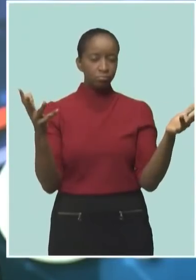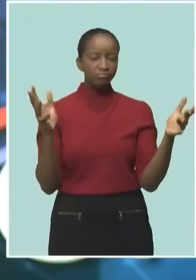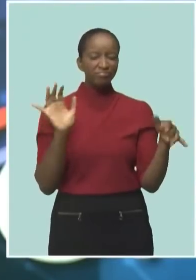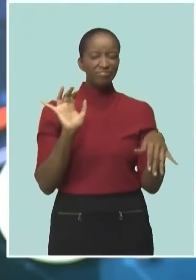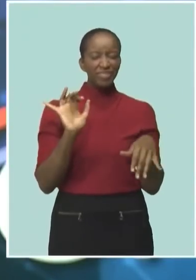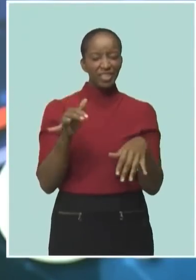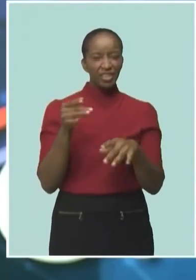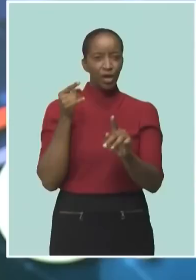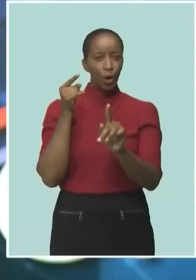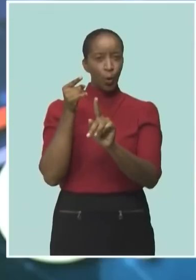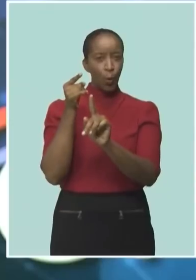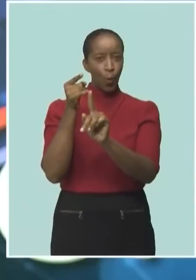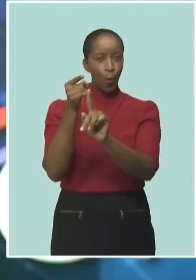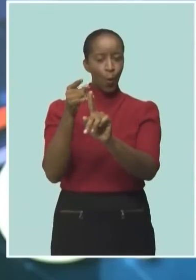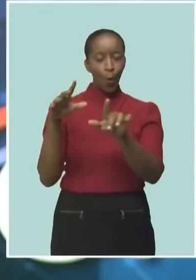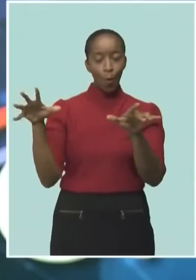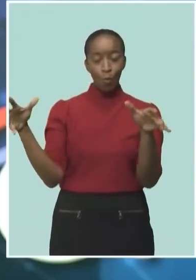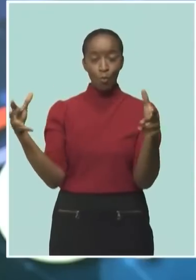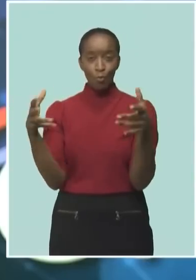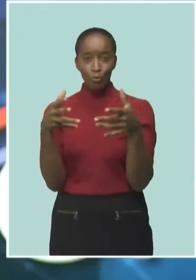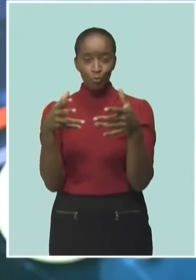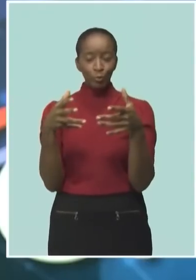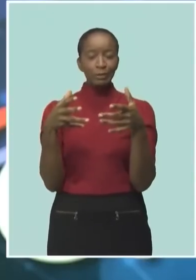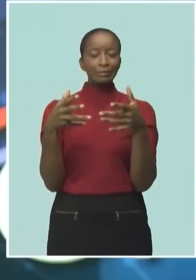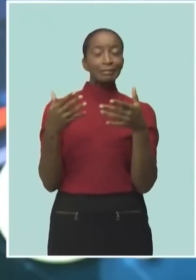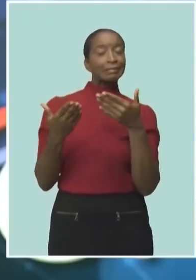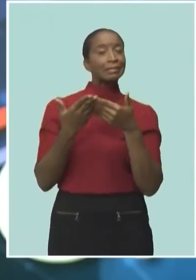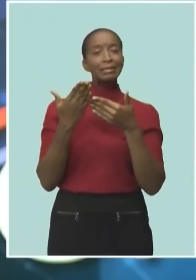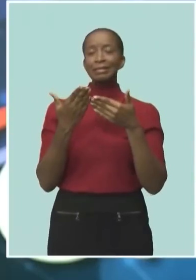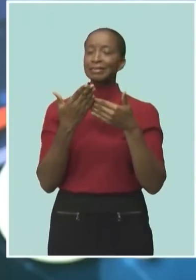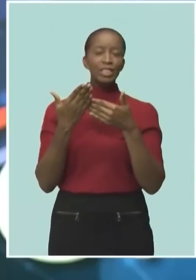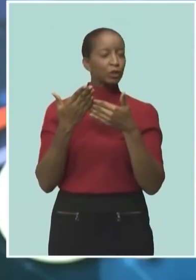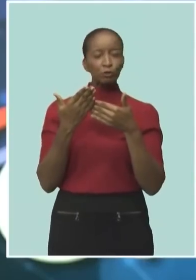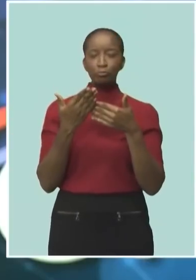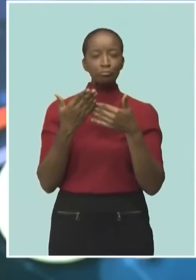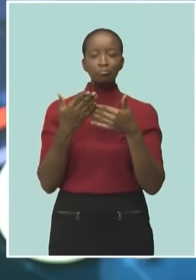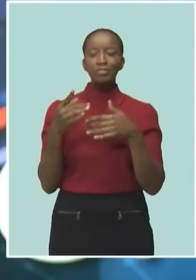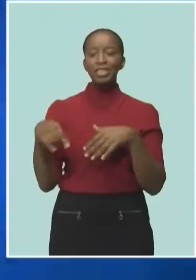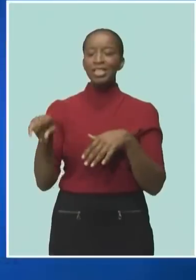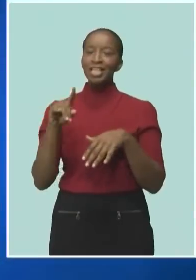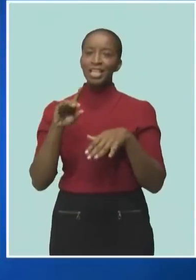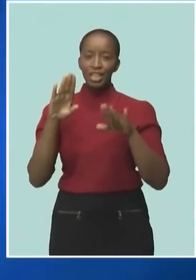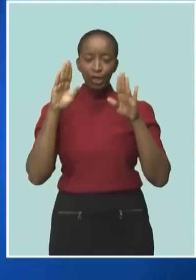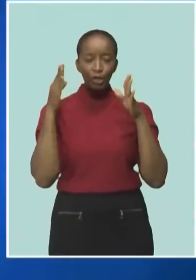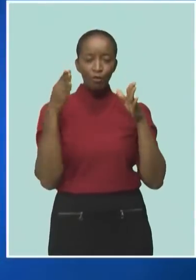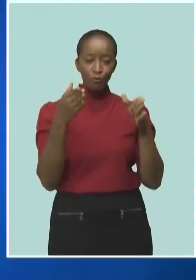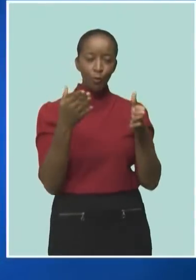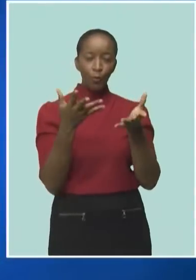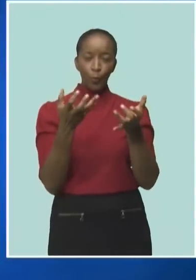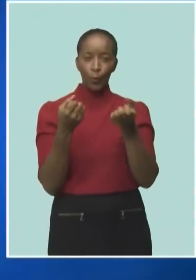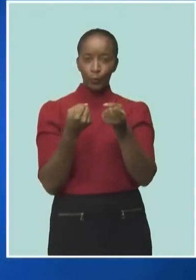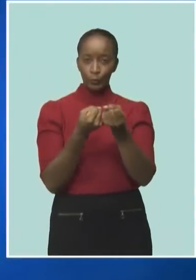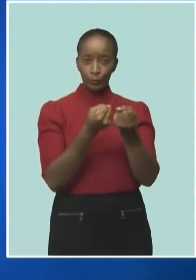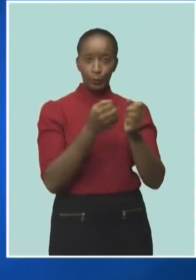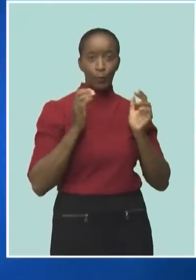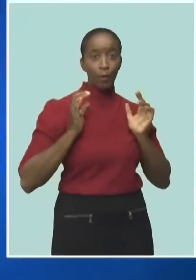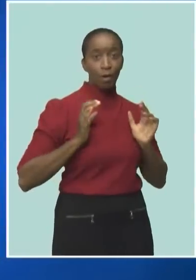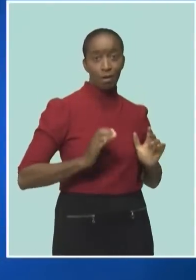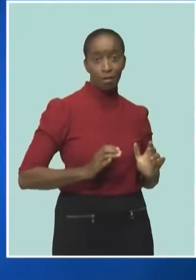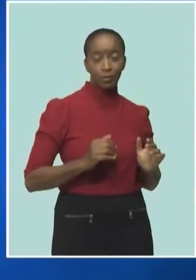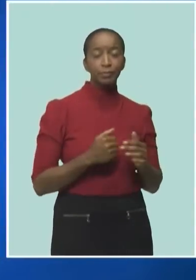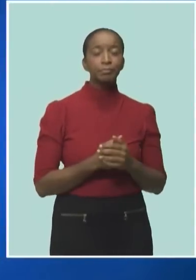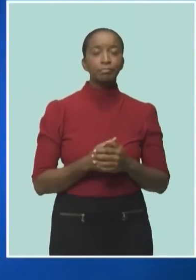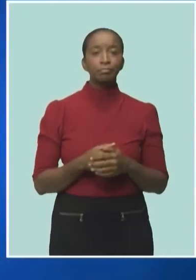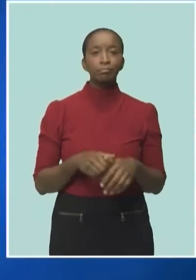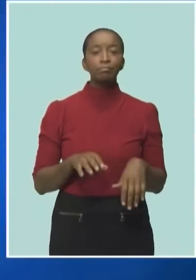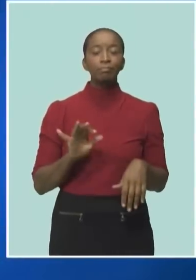easy, but it was driven by a vested interest in their clients. This mutual alliance is testament to